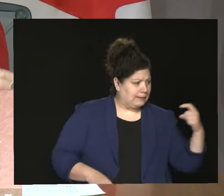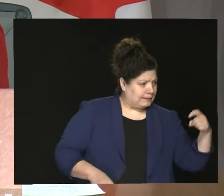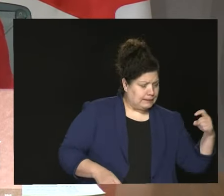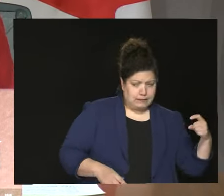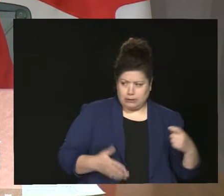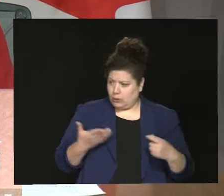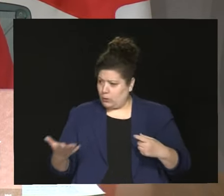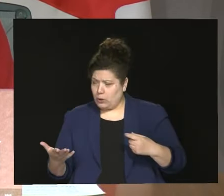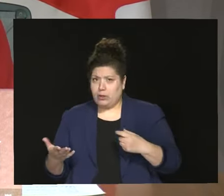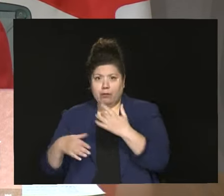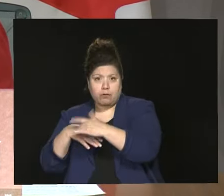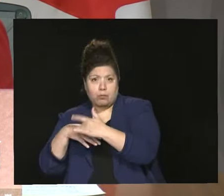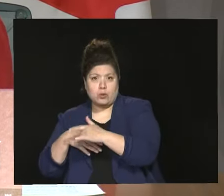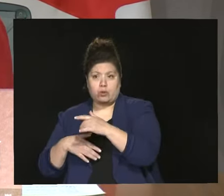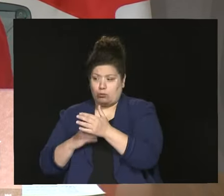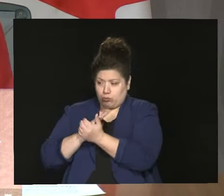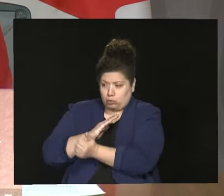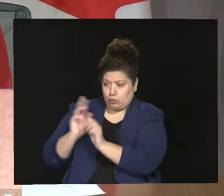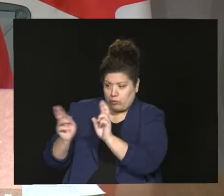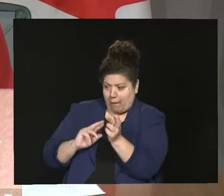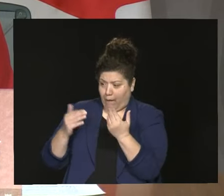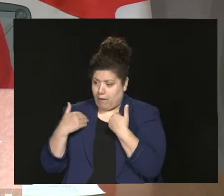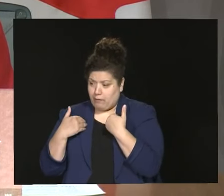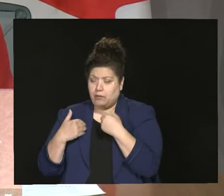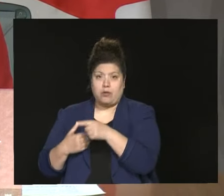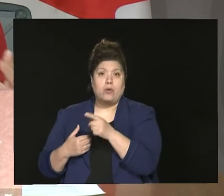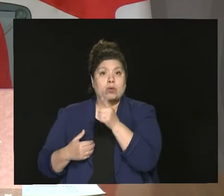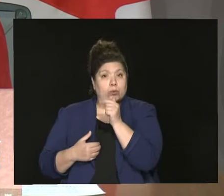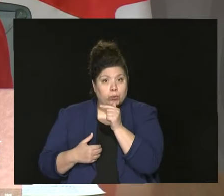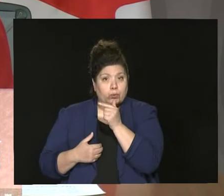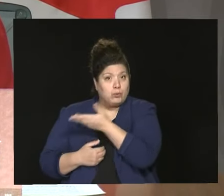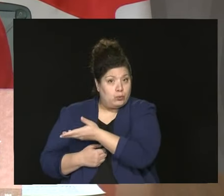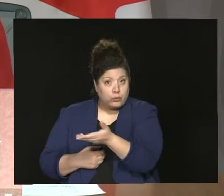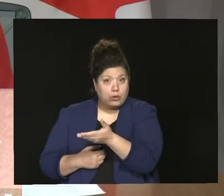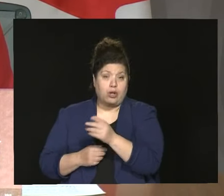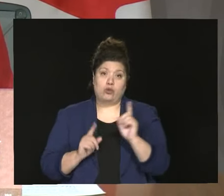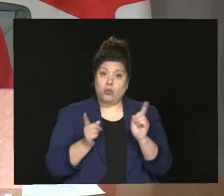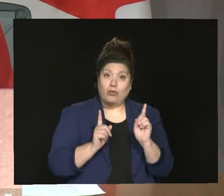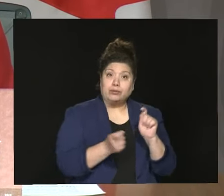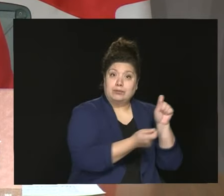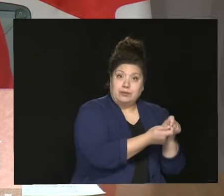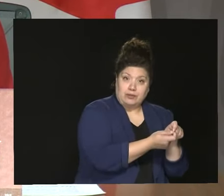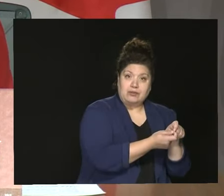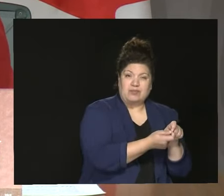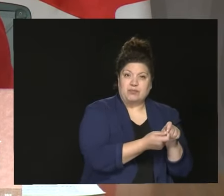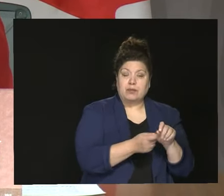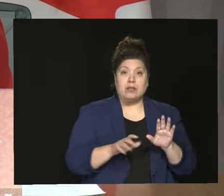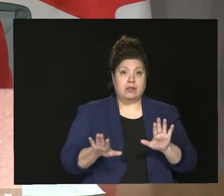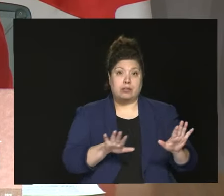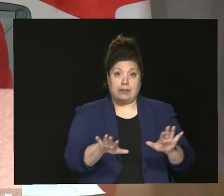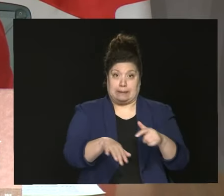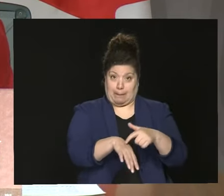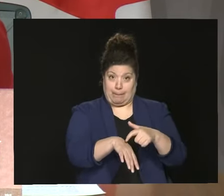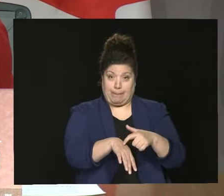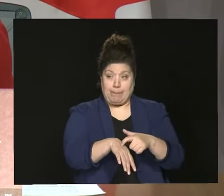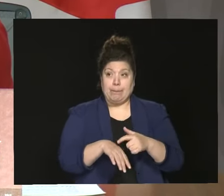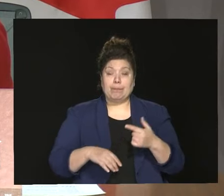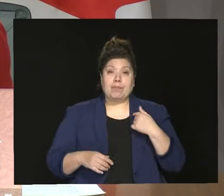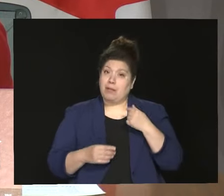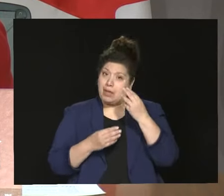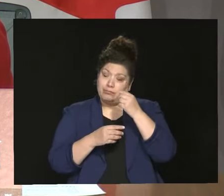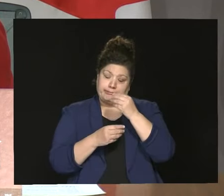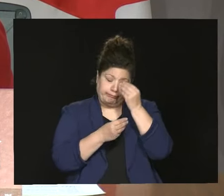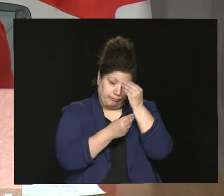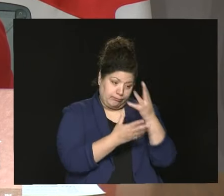je veux assurer les gens du Québec et de l'Ontario qu'on comprend